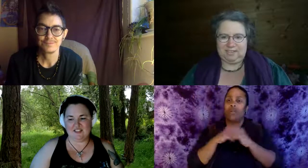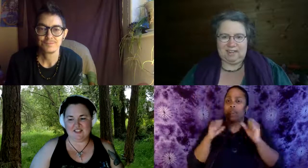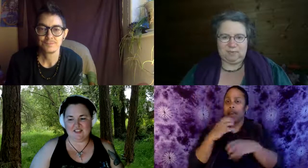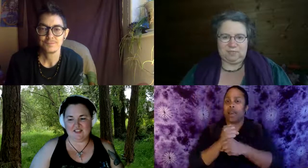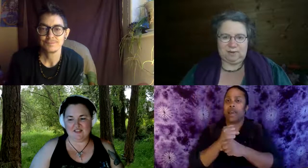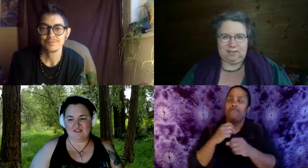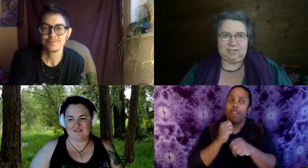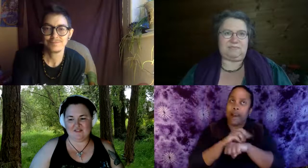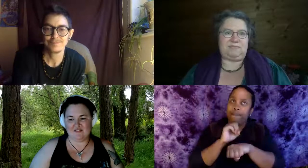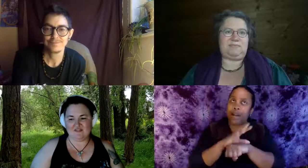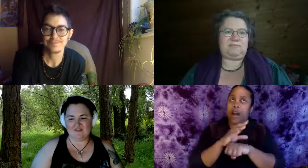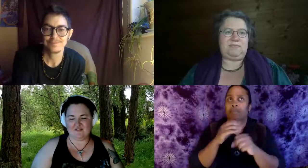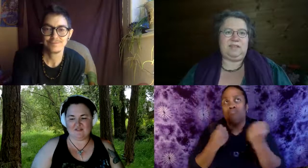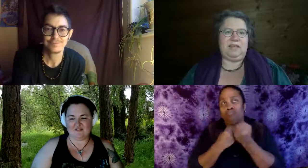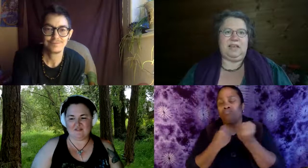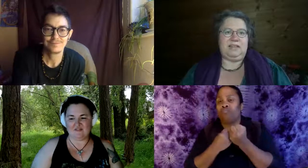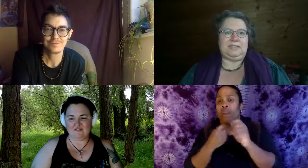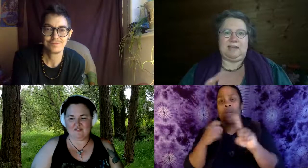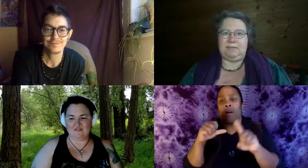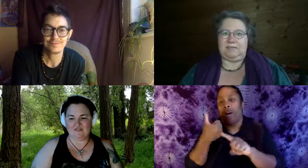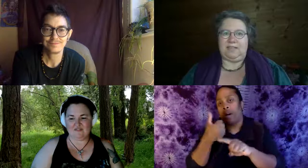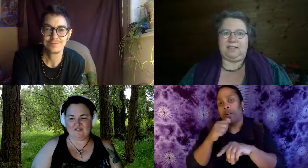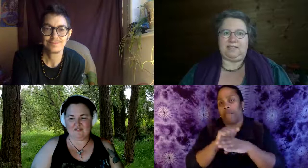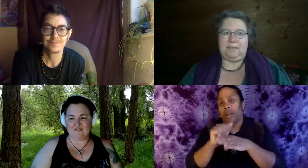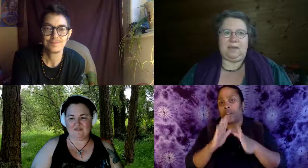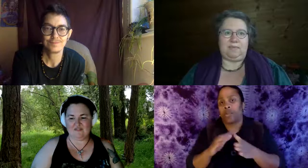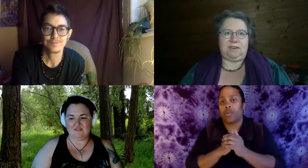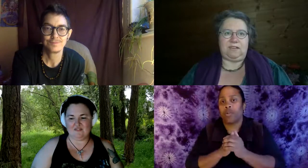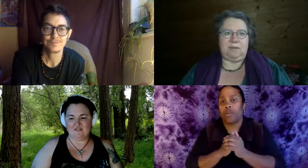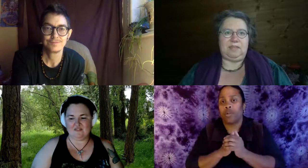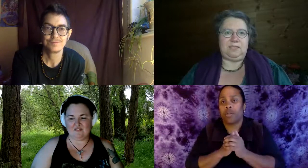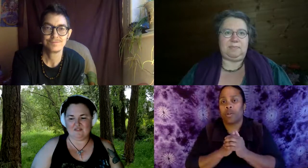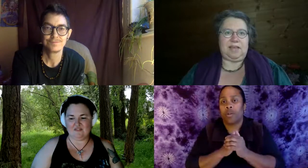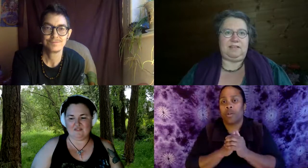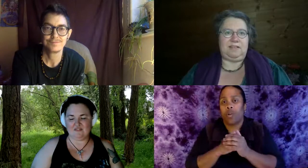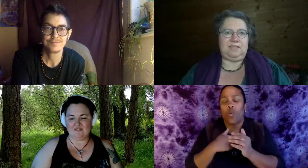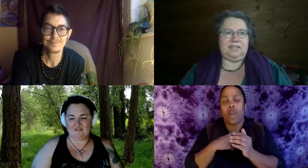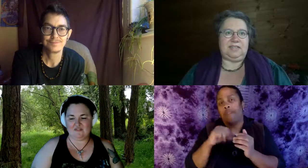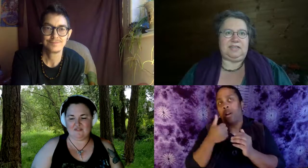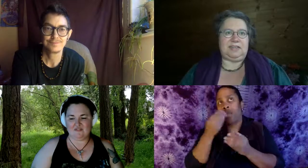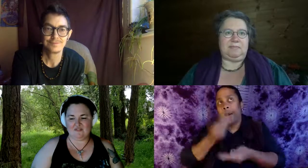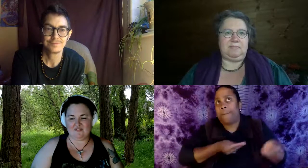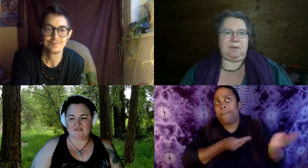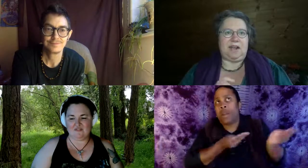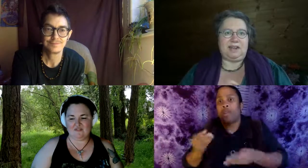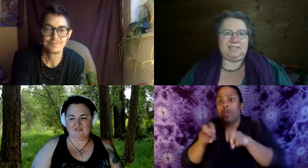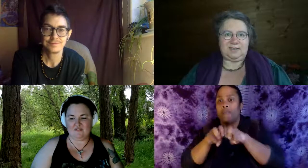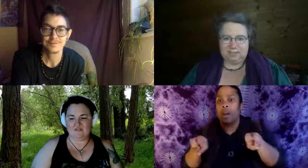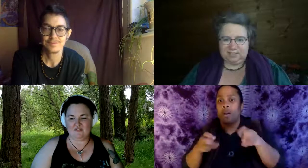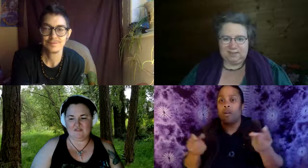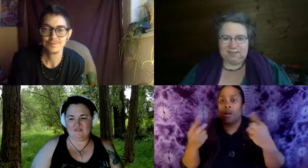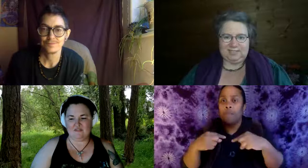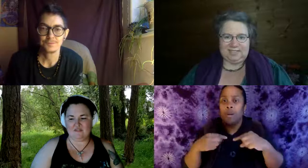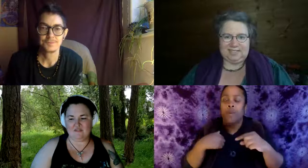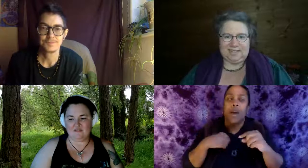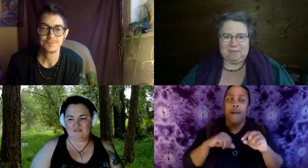those of us that have more experience. Just examples of all the things coming up. We've got another mediumship panel, more practice circles,